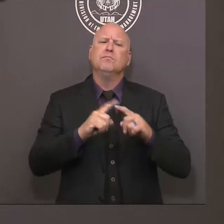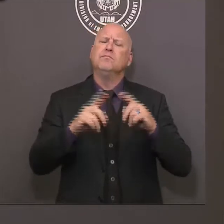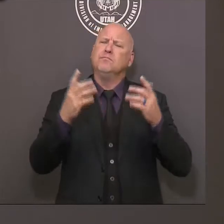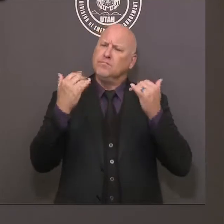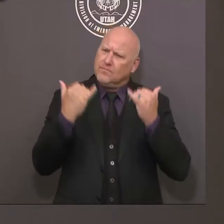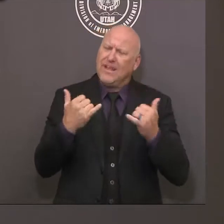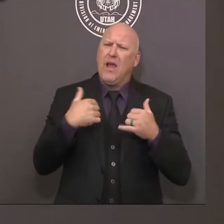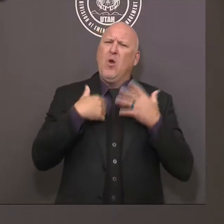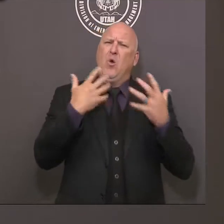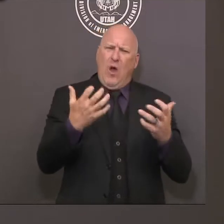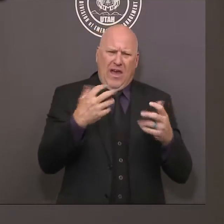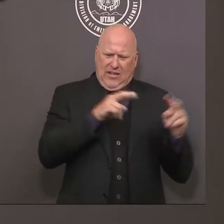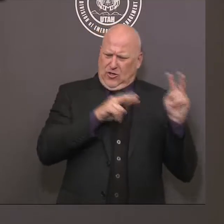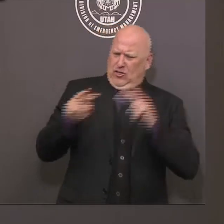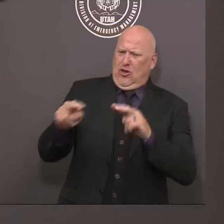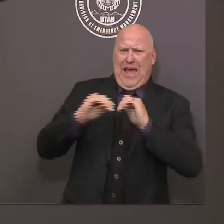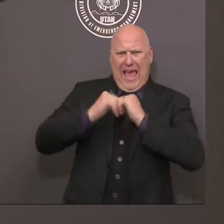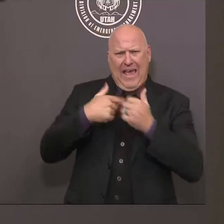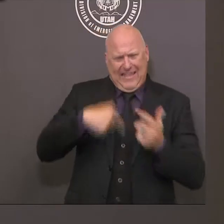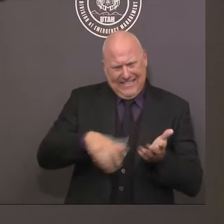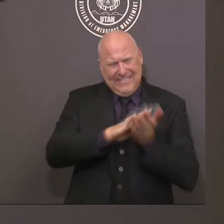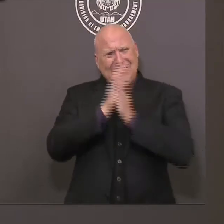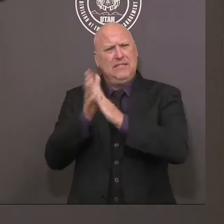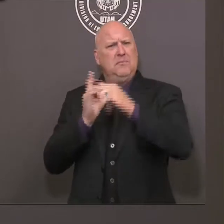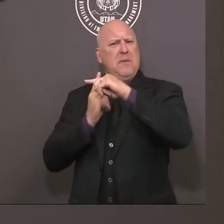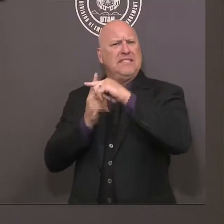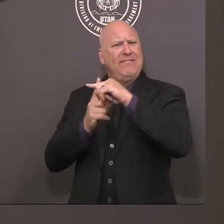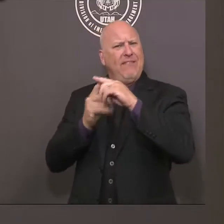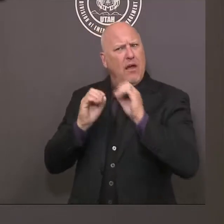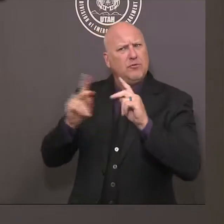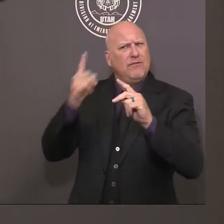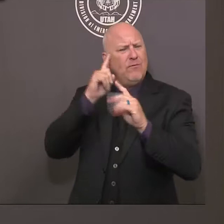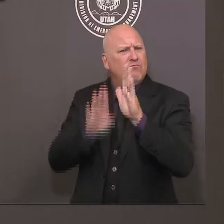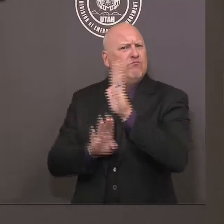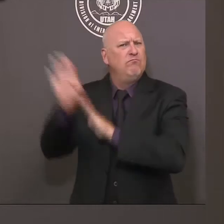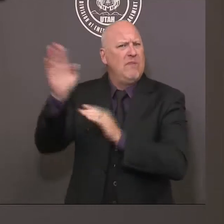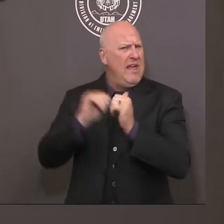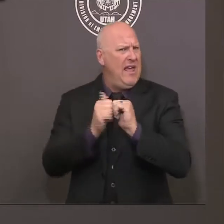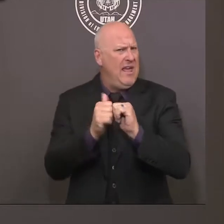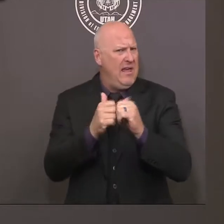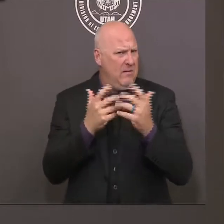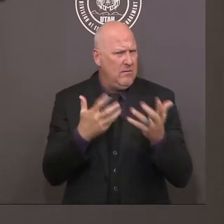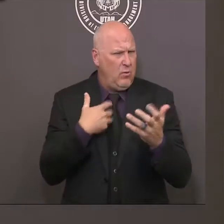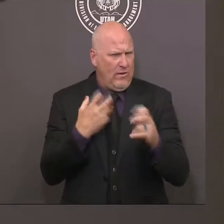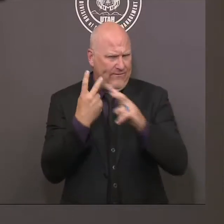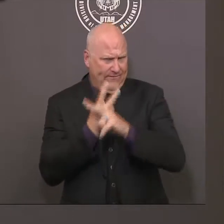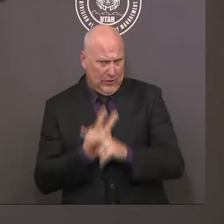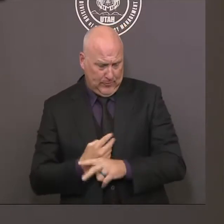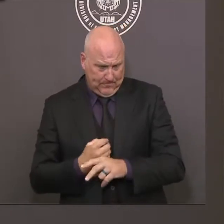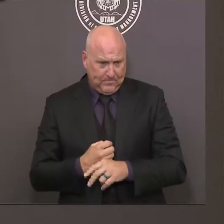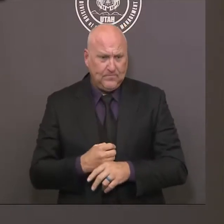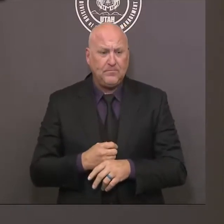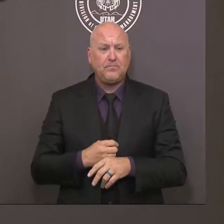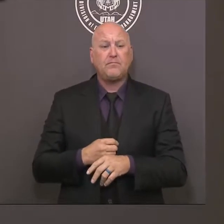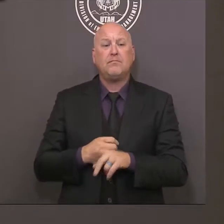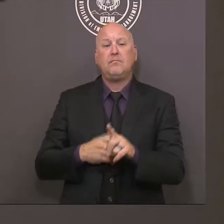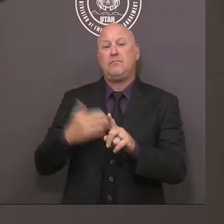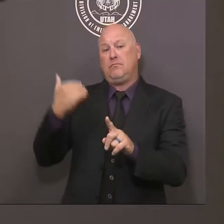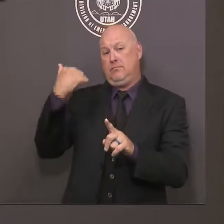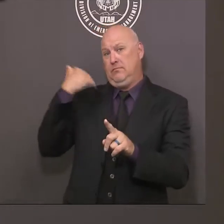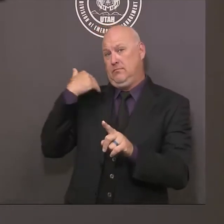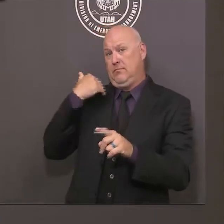has been mentioned here a couple of weeks ago, our unemployment rate was at 9.7%, which is at recession